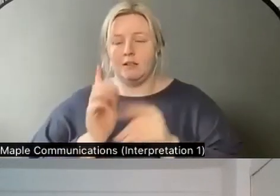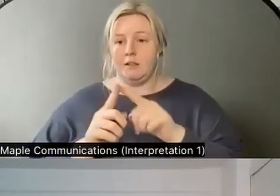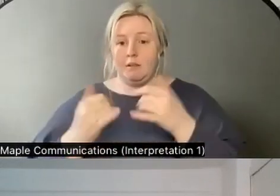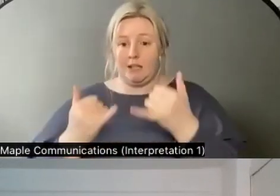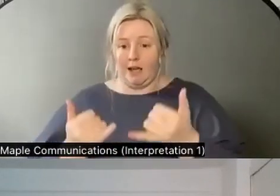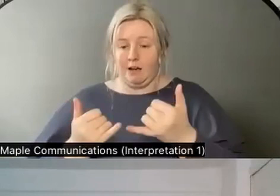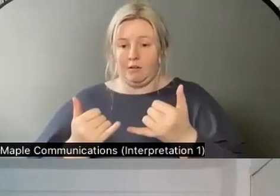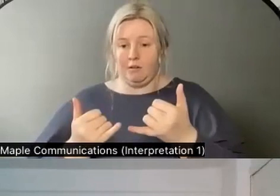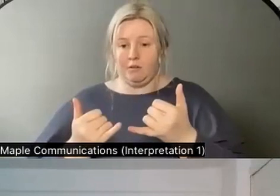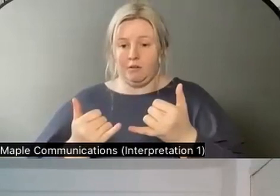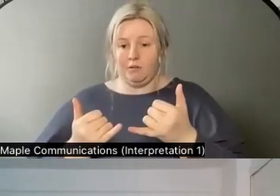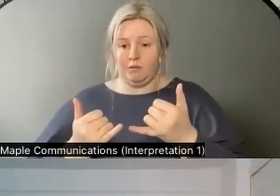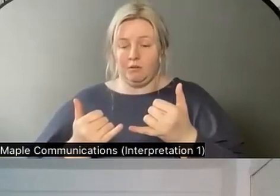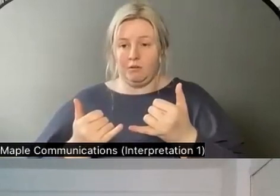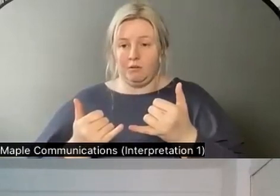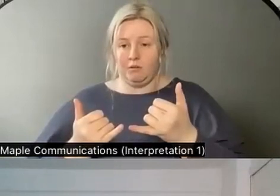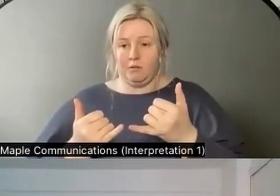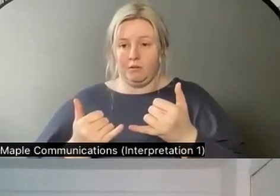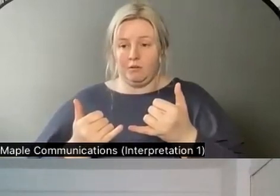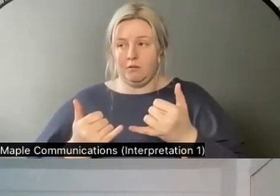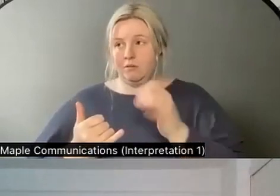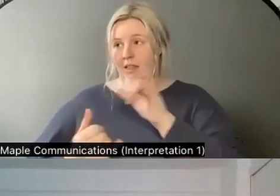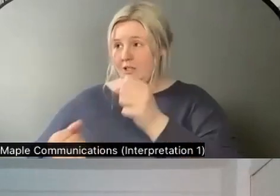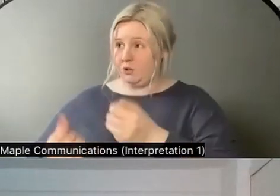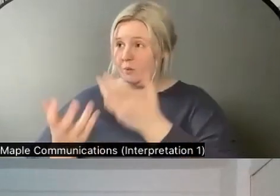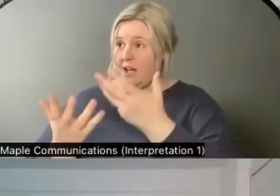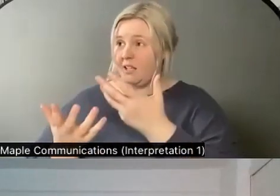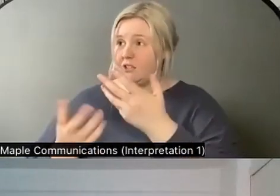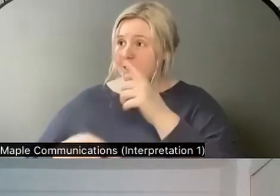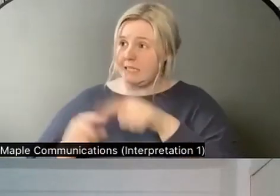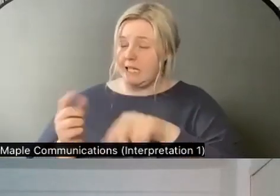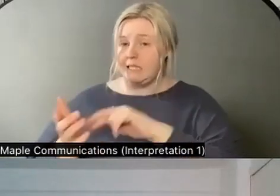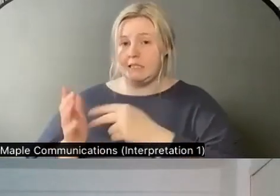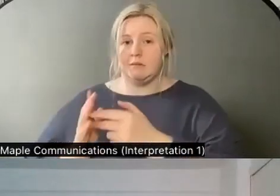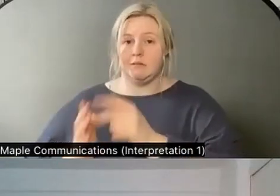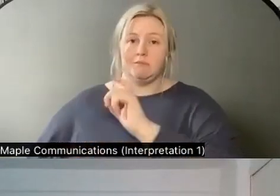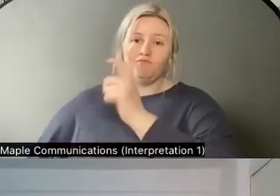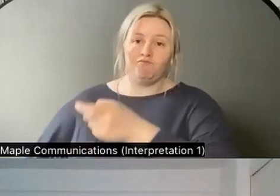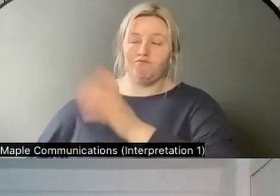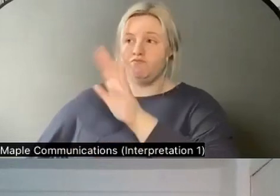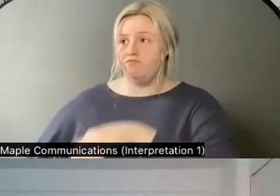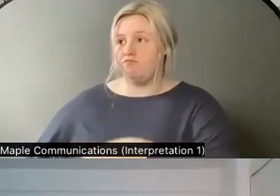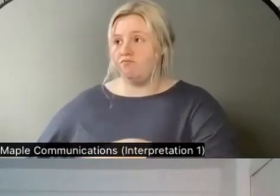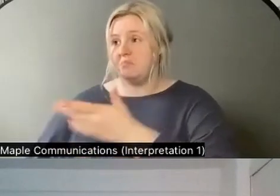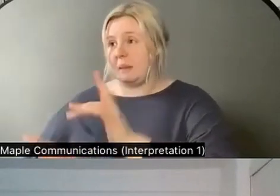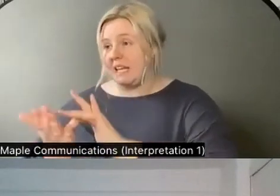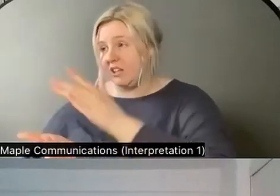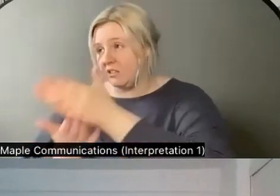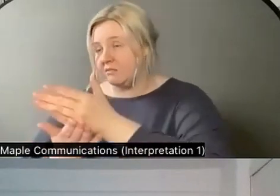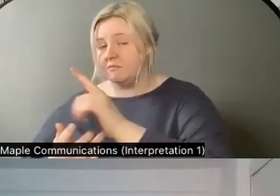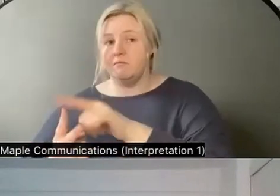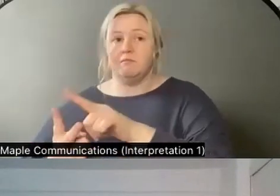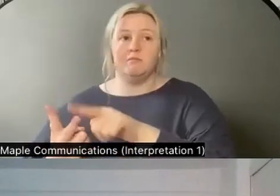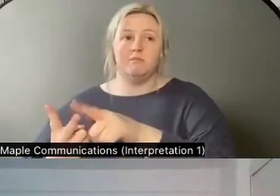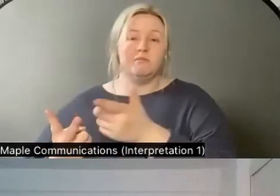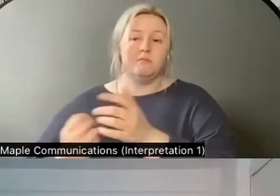told, okay, too much for you, here you go. I'm not going to give you medication. I'm no longer going